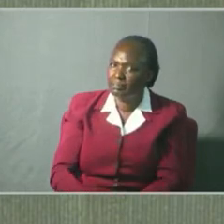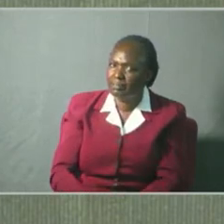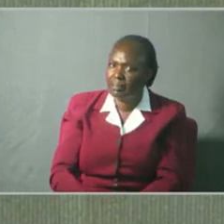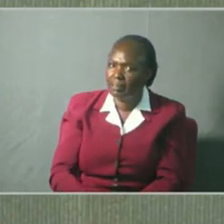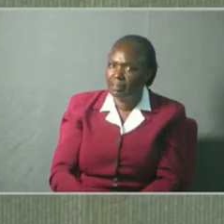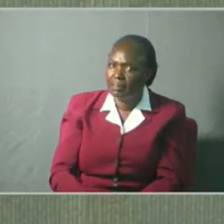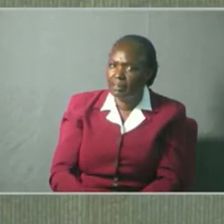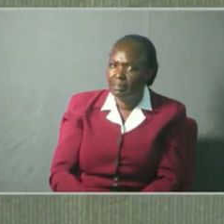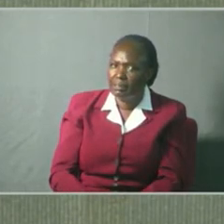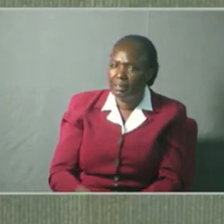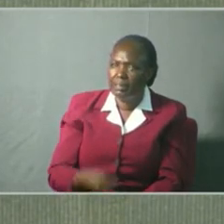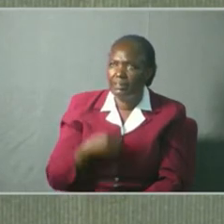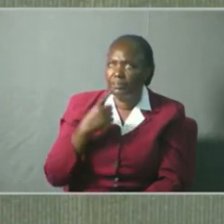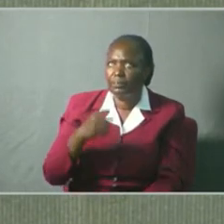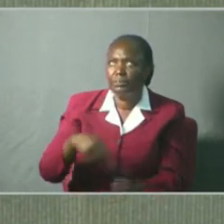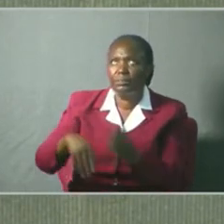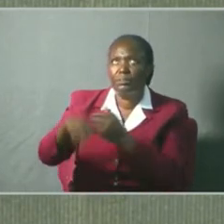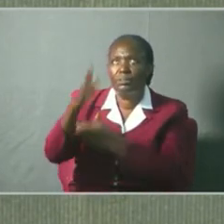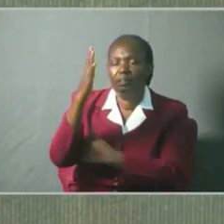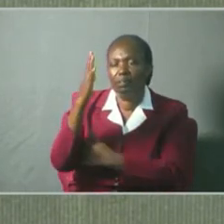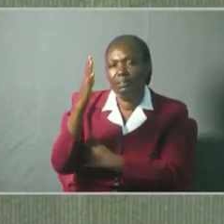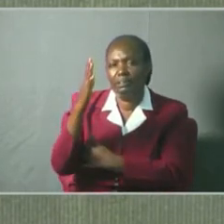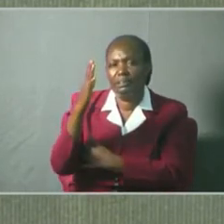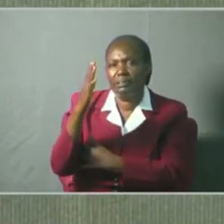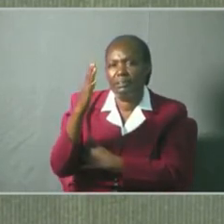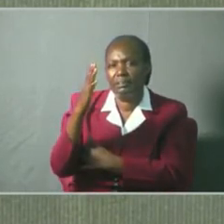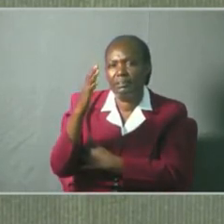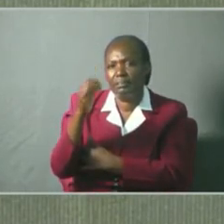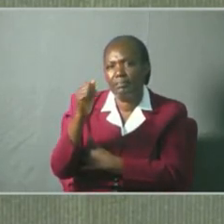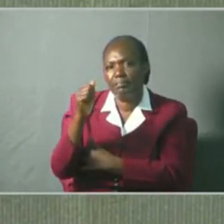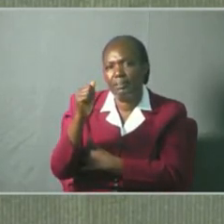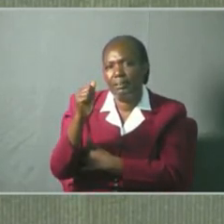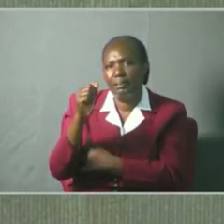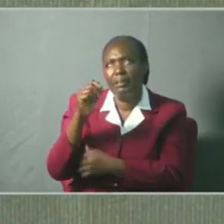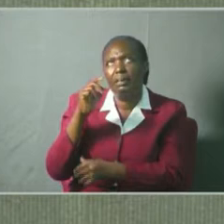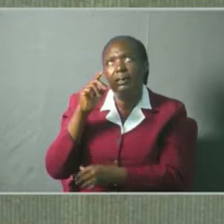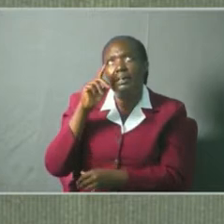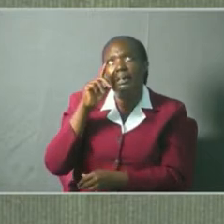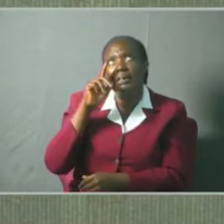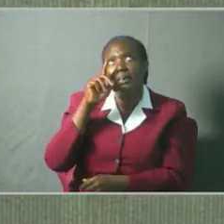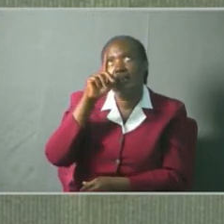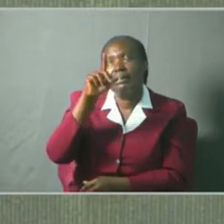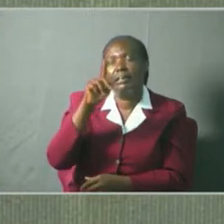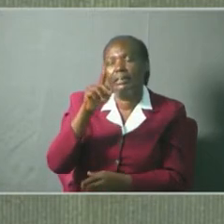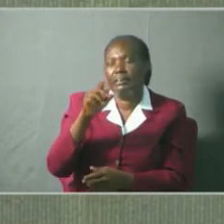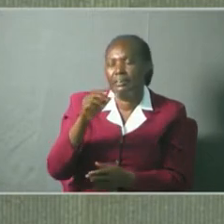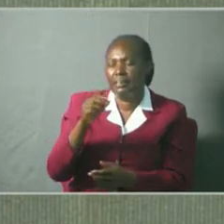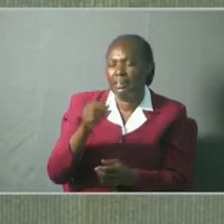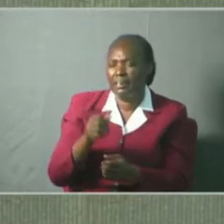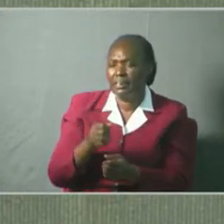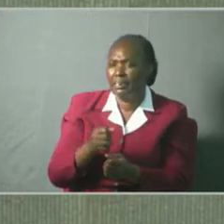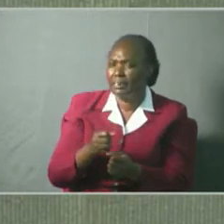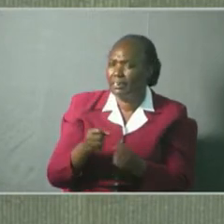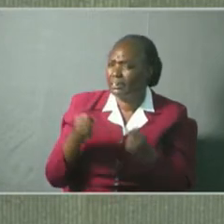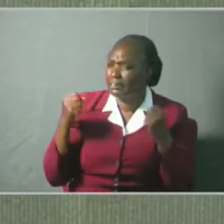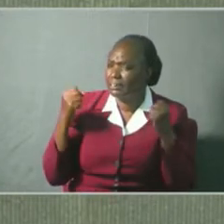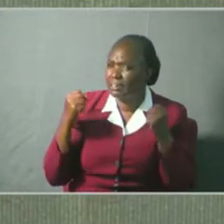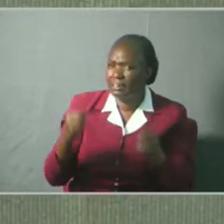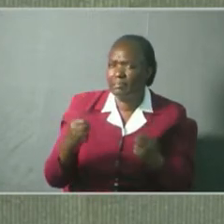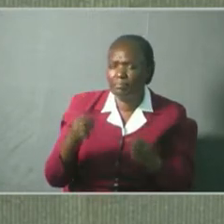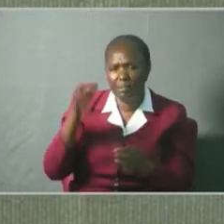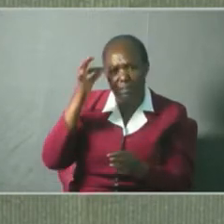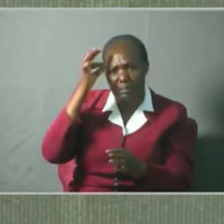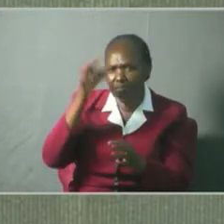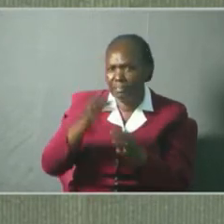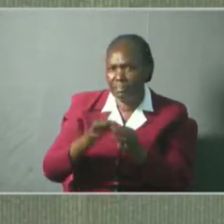I just told the Lord inside that he is able and he is faithful. And as I'm standing